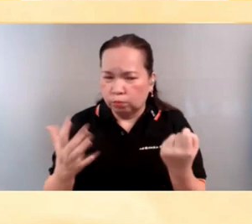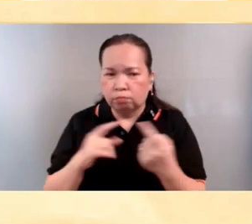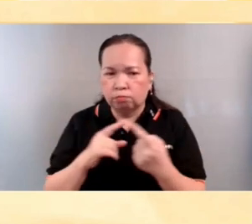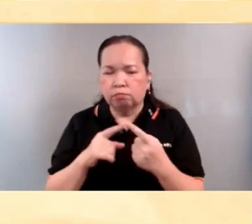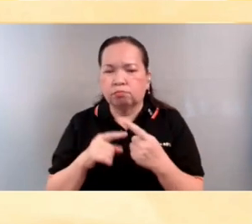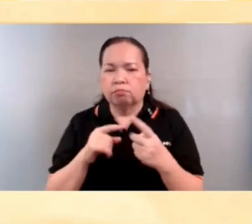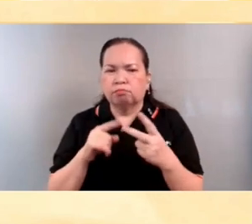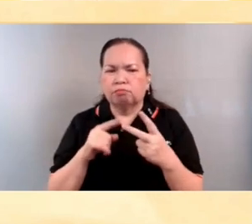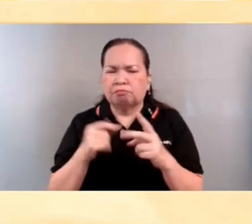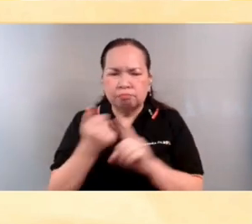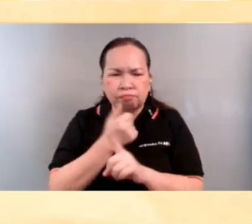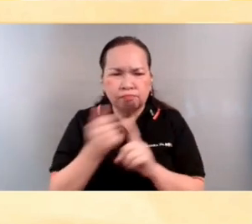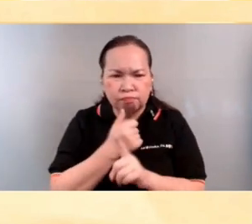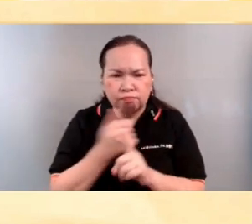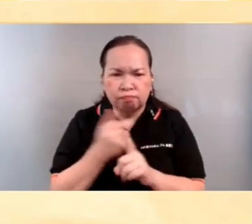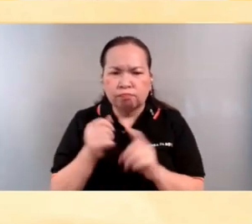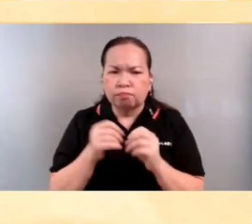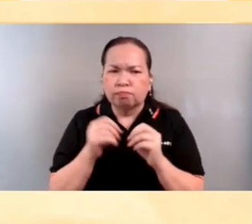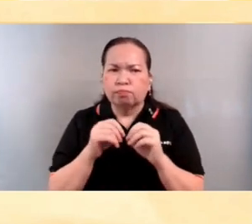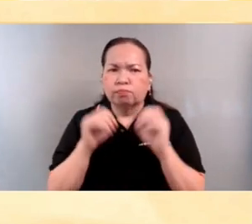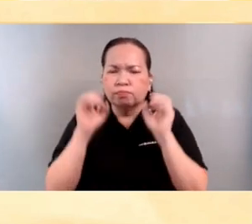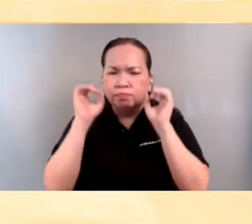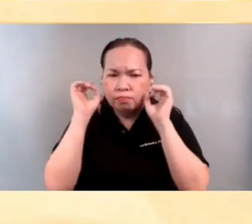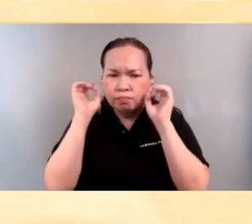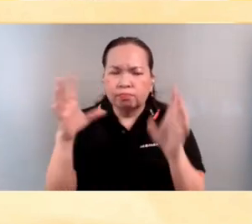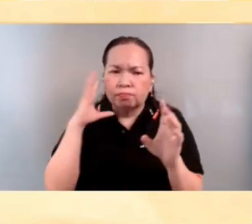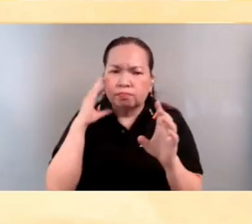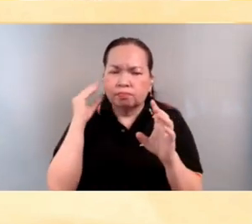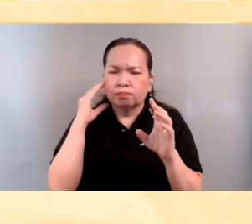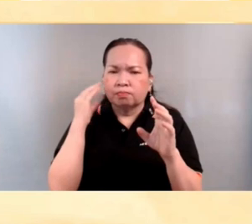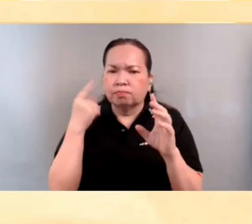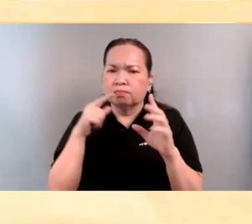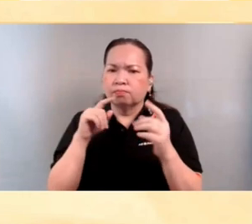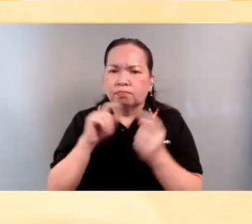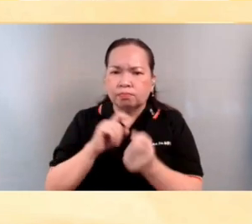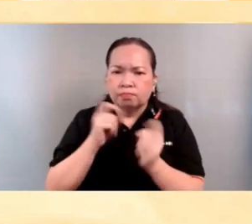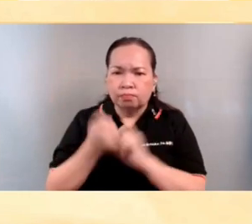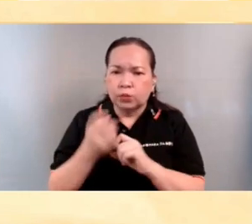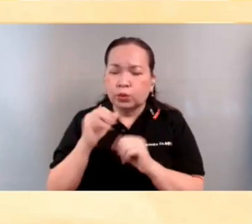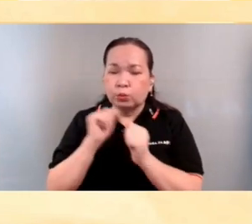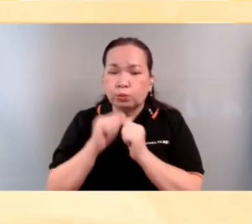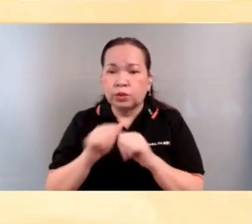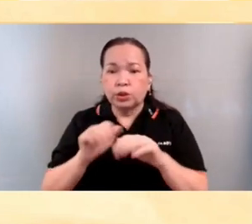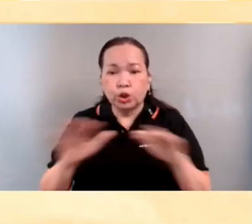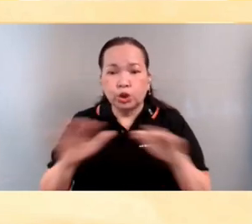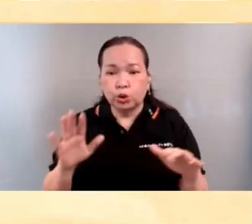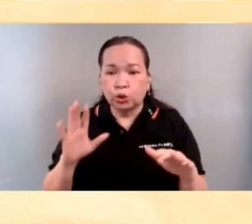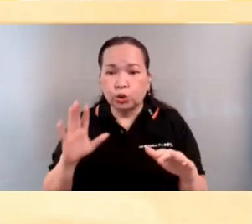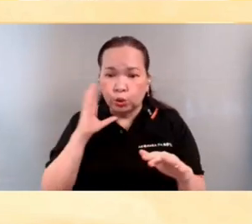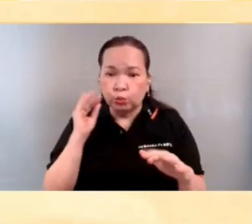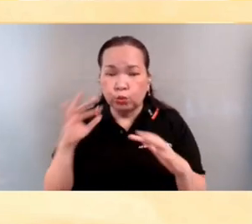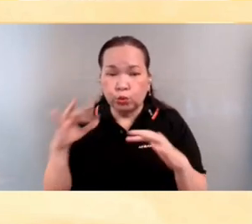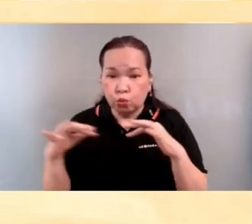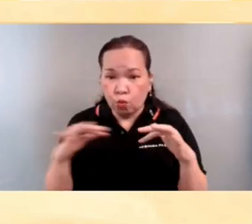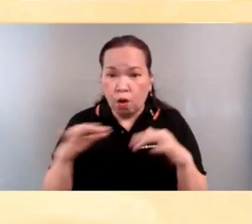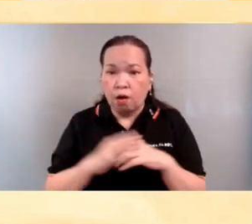higher vulnerabilities to radicalization. So this is based on the Children of War, a rapid needs assessment of orphans